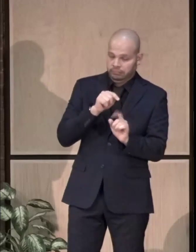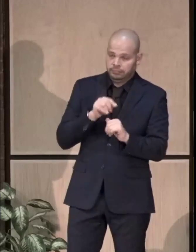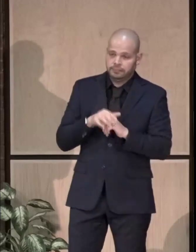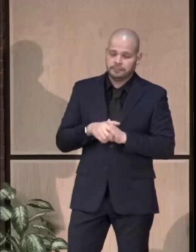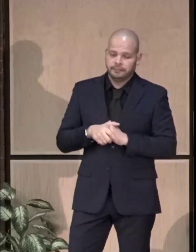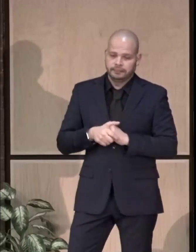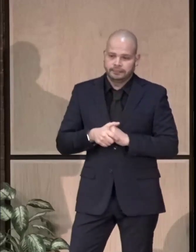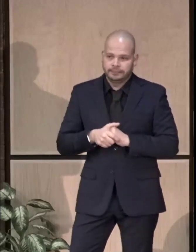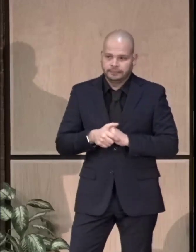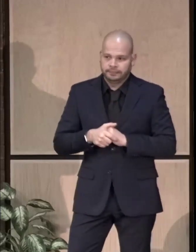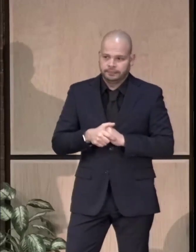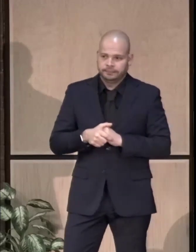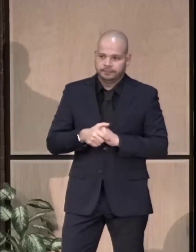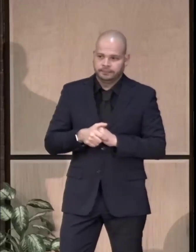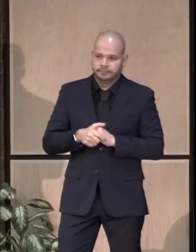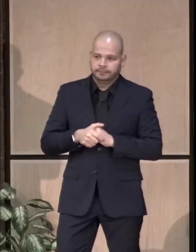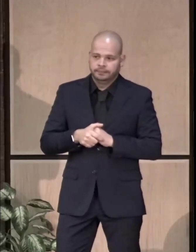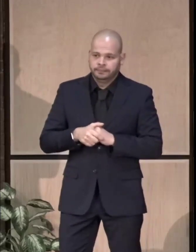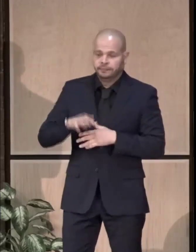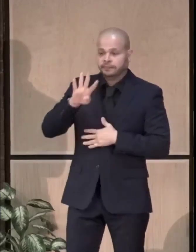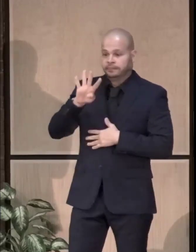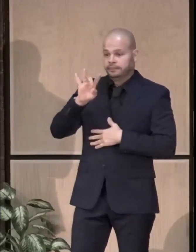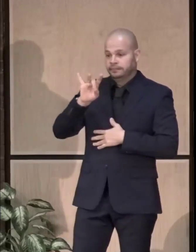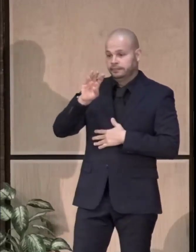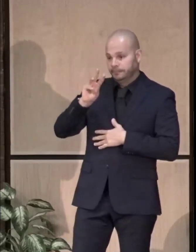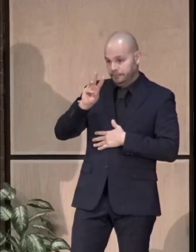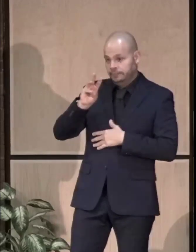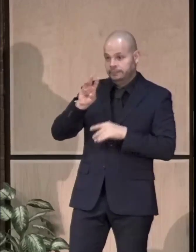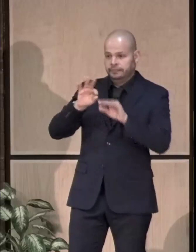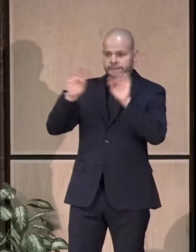fact that the 4856 hadn't been signed? I cannot